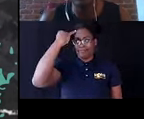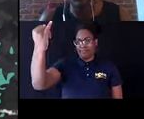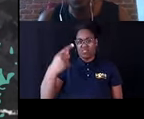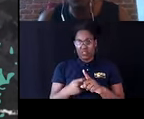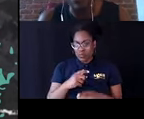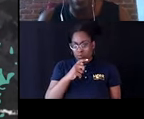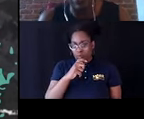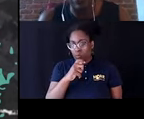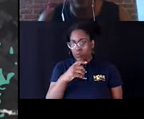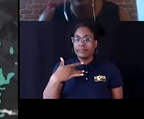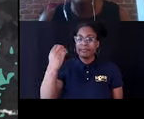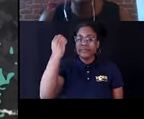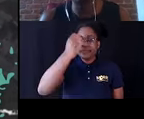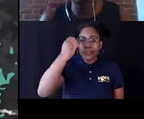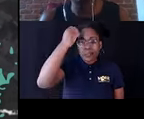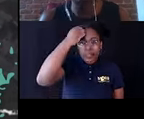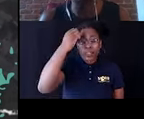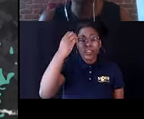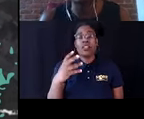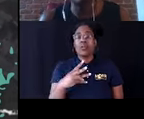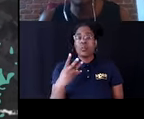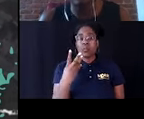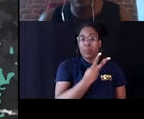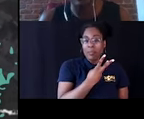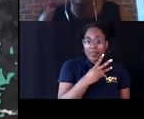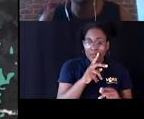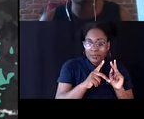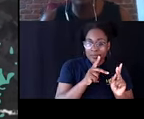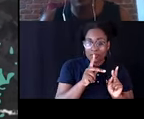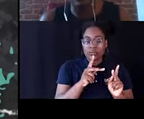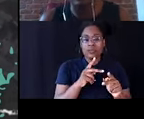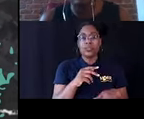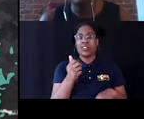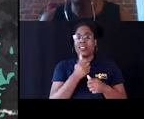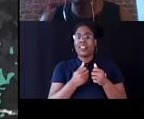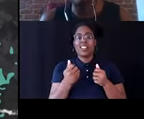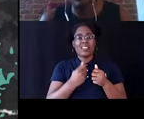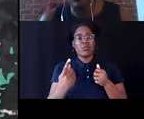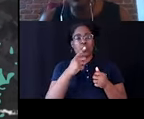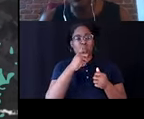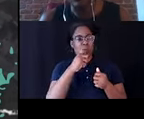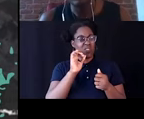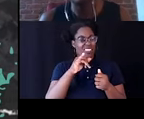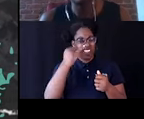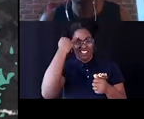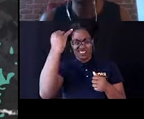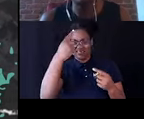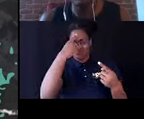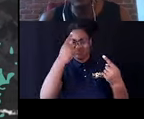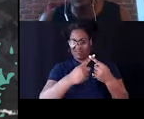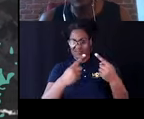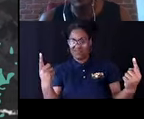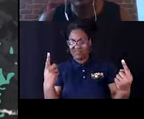those people have all been settlers. And then everyone who doesn't fit into that has been criminalized, has been demonized, has been thought of